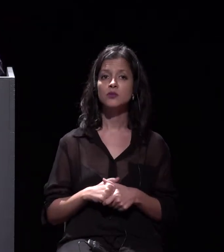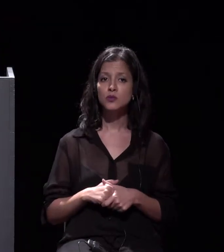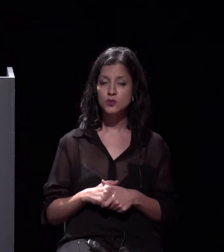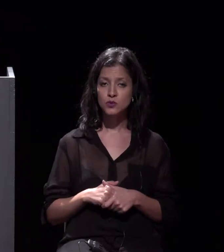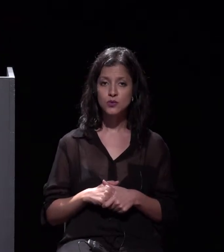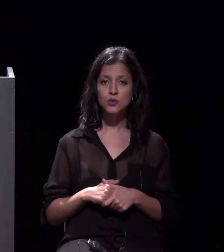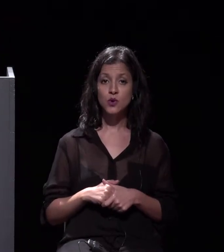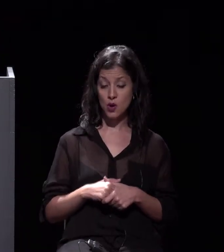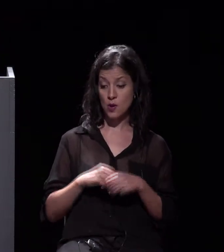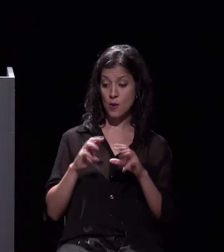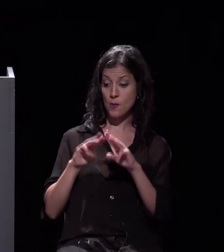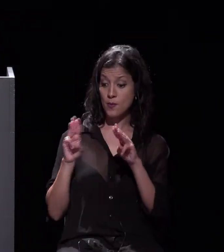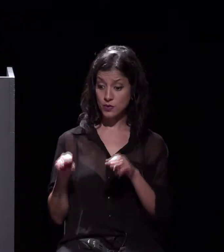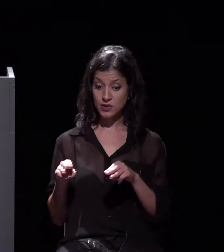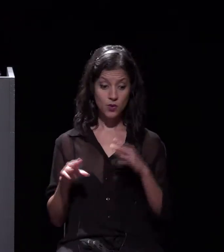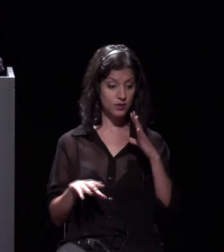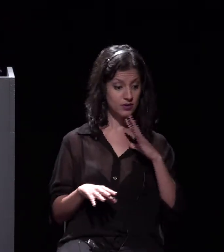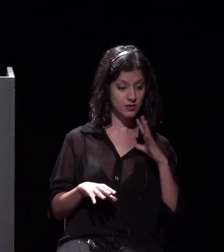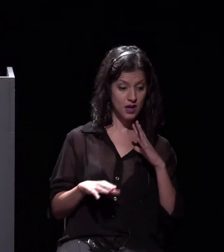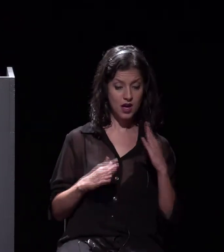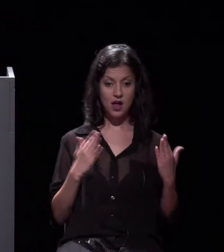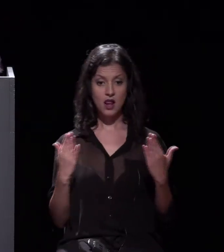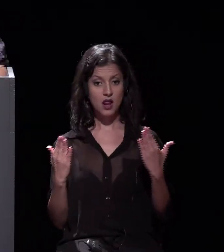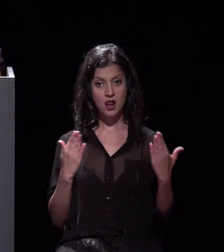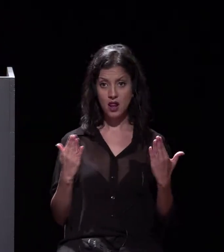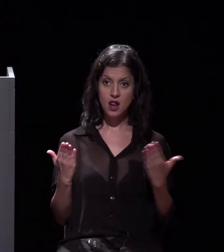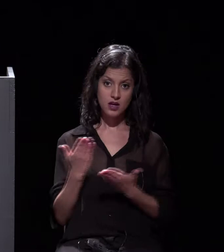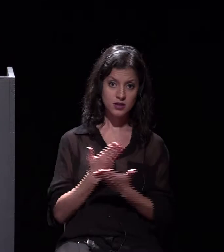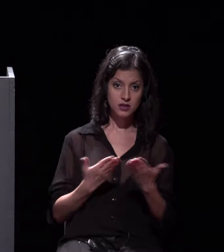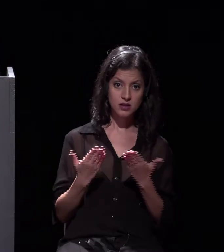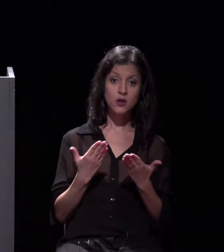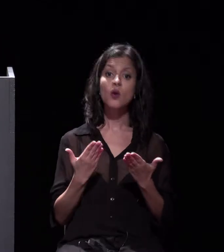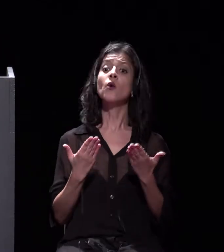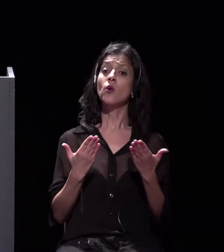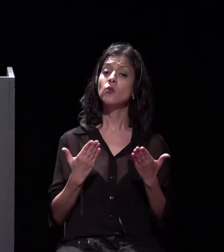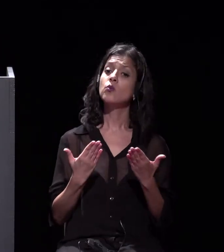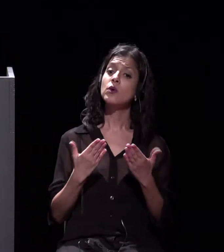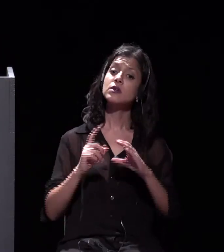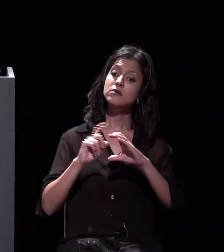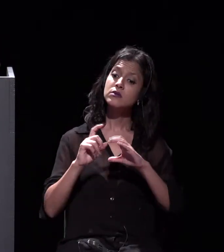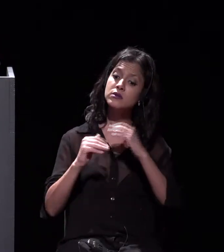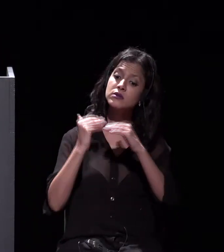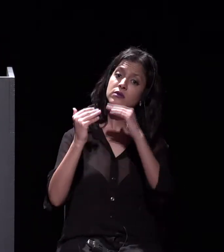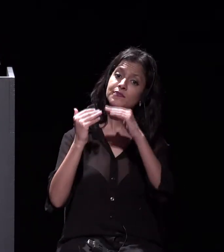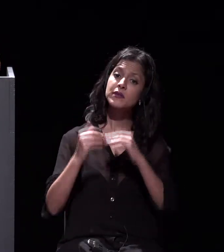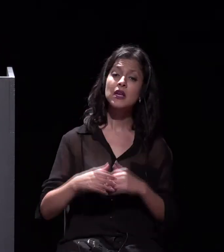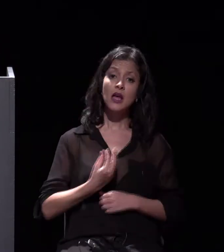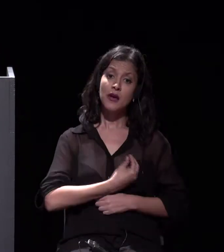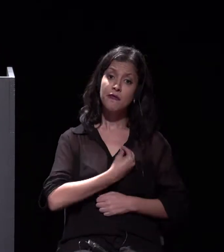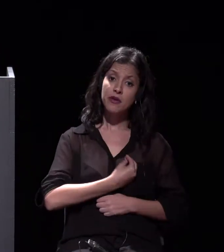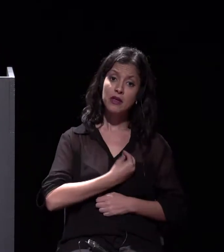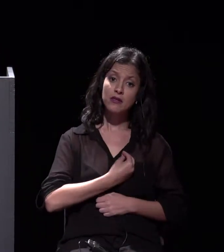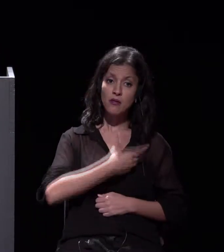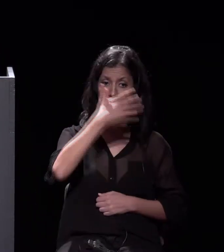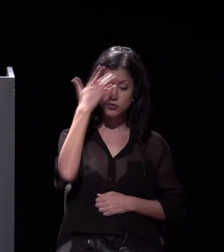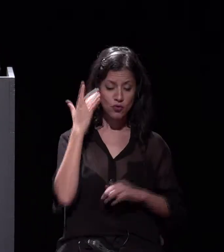technological developments, and the importance of lifelong education. And this issue of development, like the previous speaker talked about, of course, is one of the